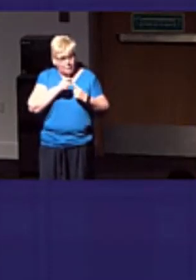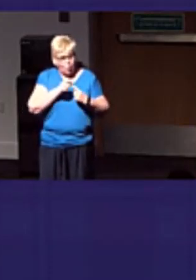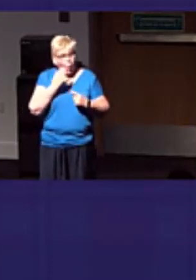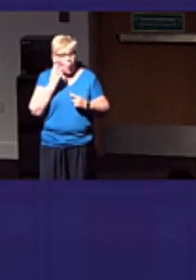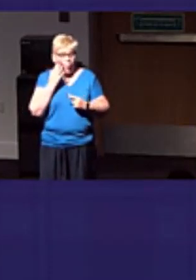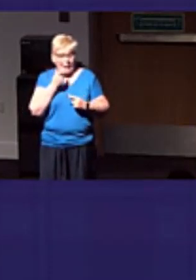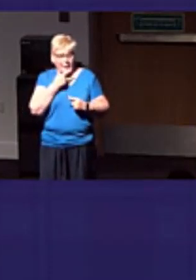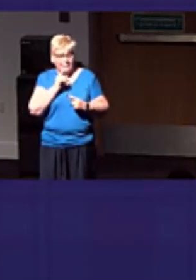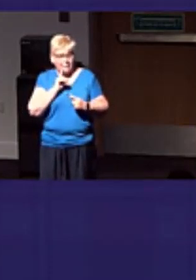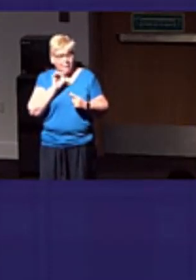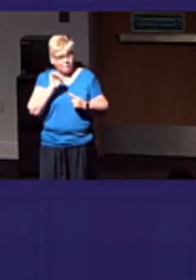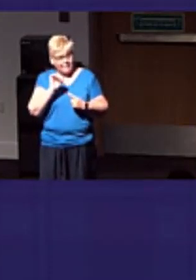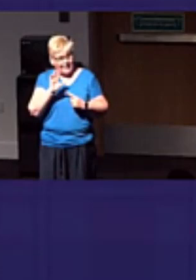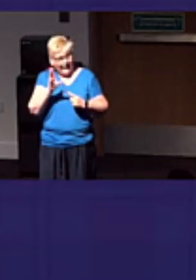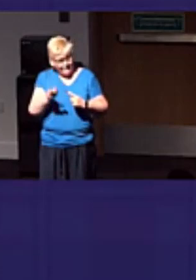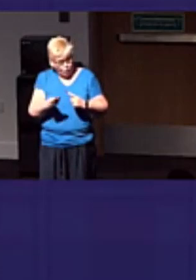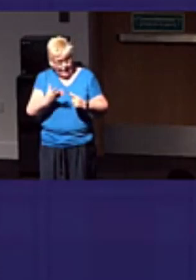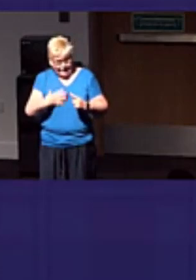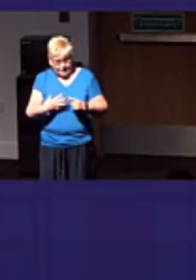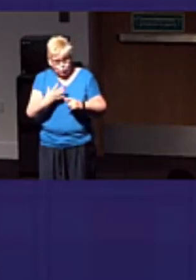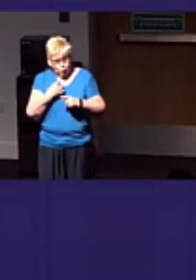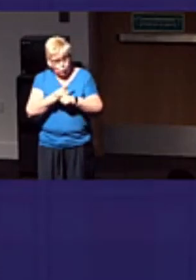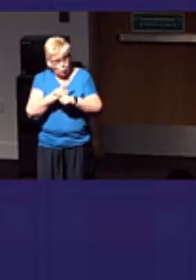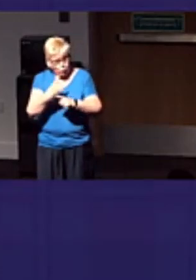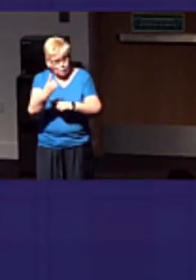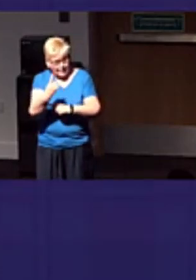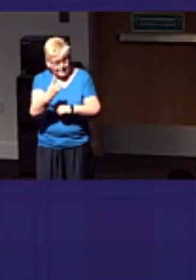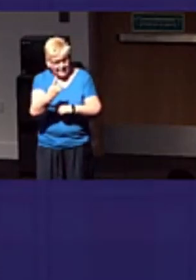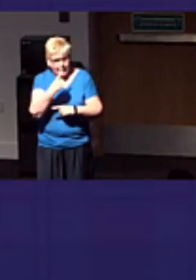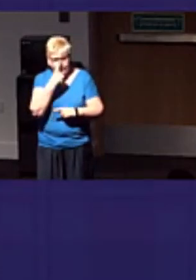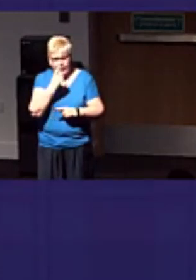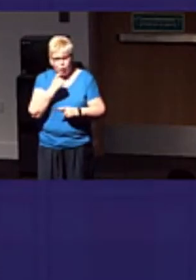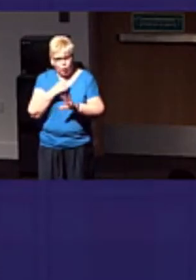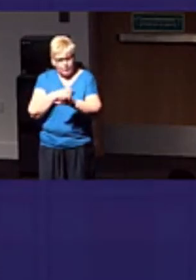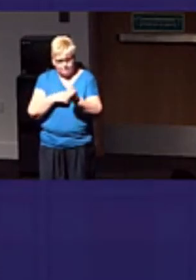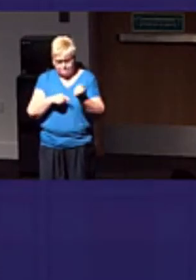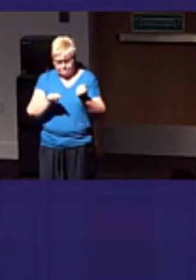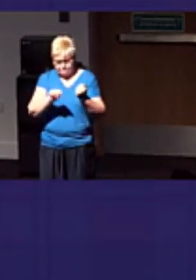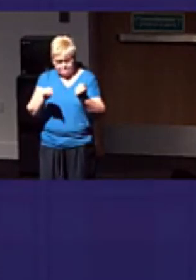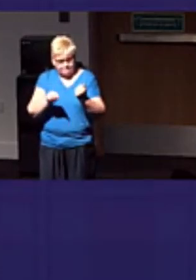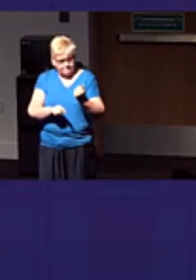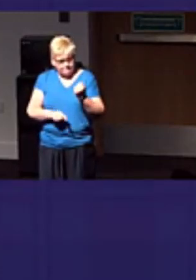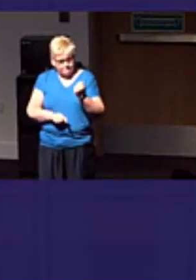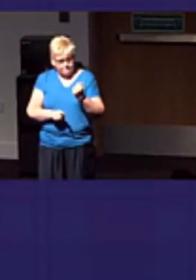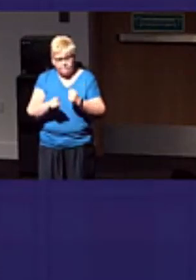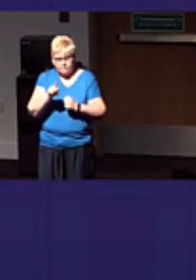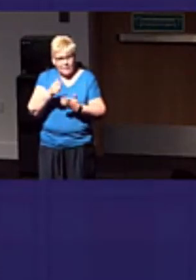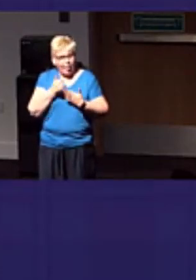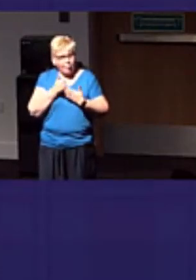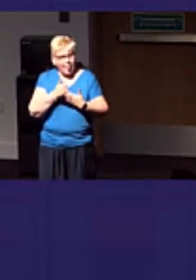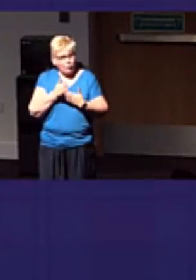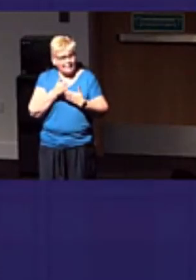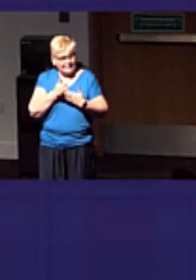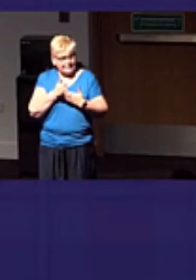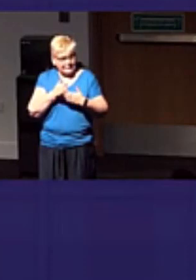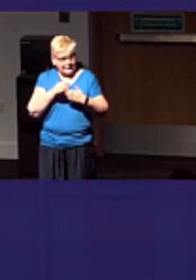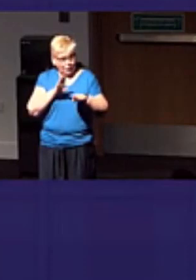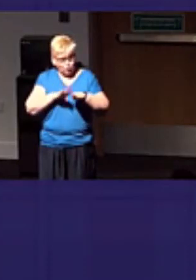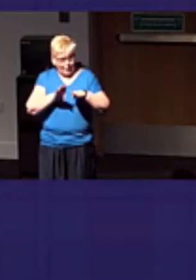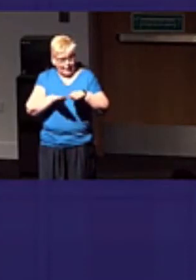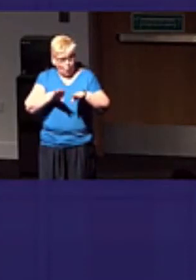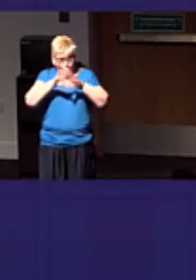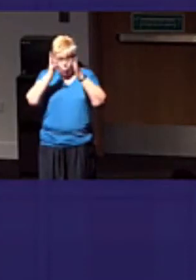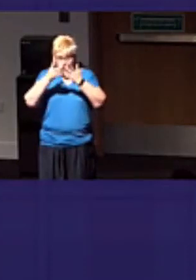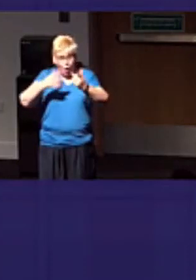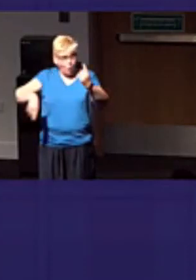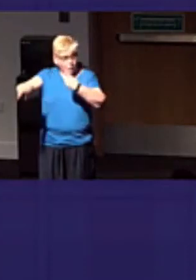Africa needed to talk to somebody, they could dial a number, and then therapists in training all around the world could answer the phone to